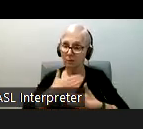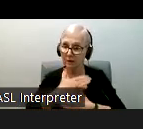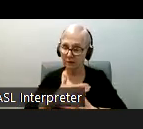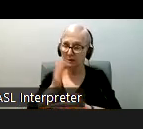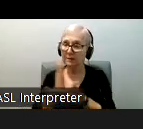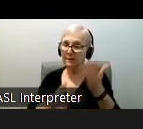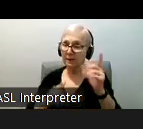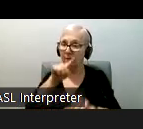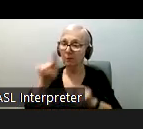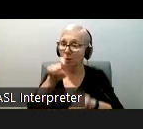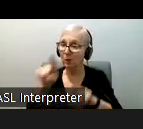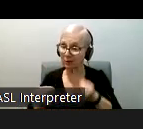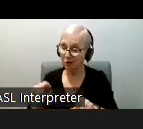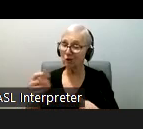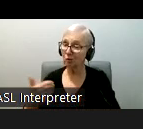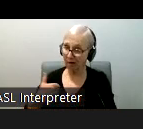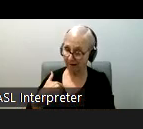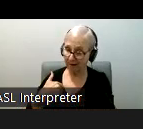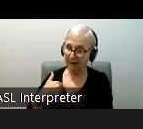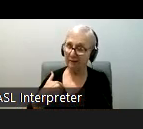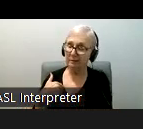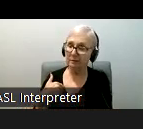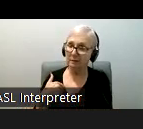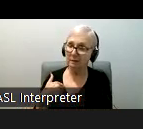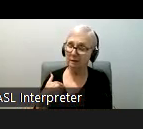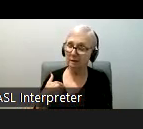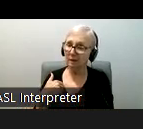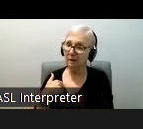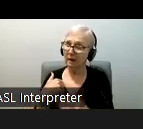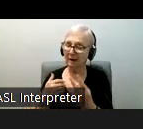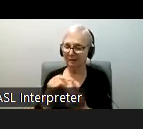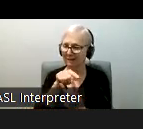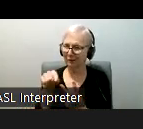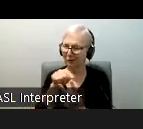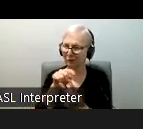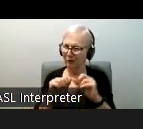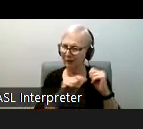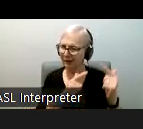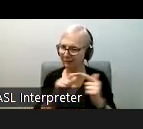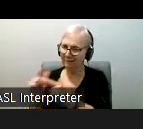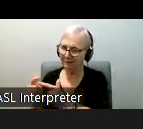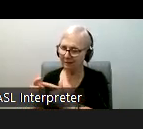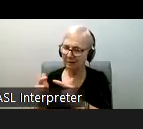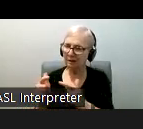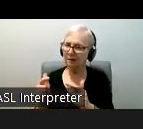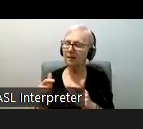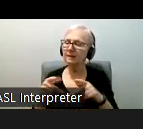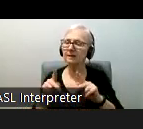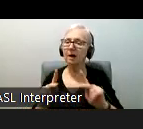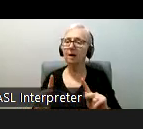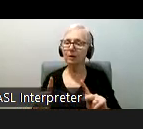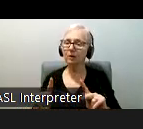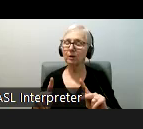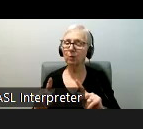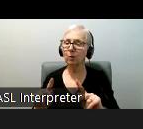the questions you guys had about how we'll work two councils. I would say this is an opportunity where we